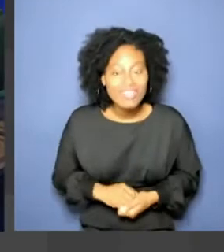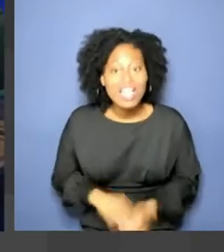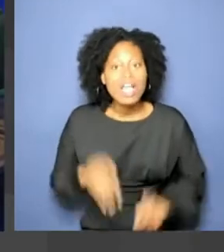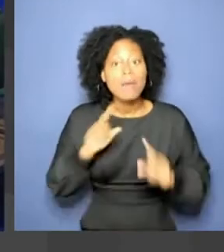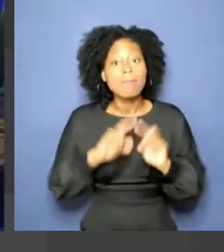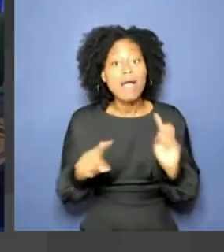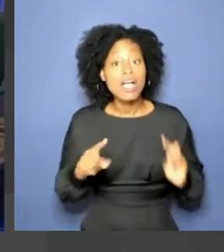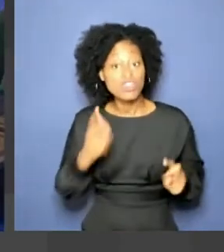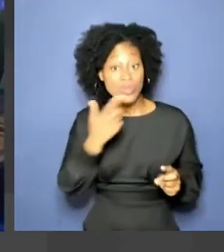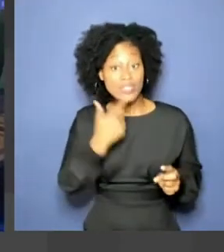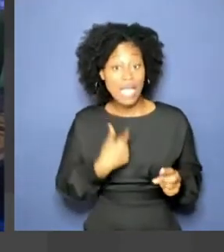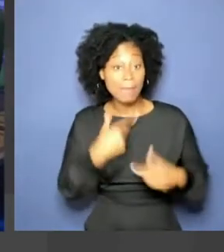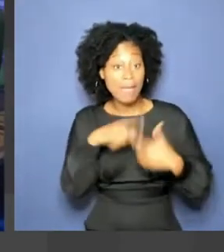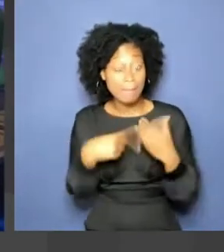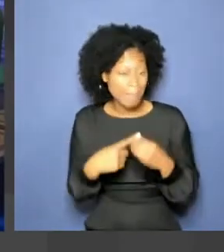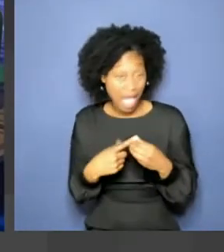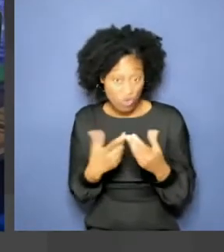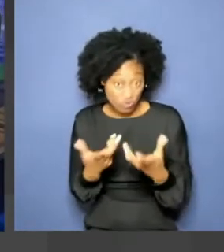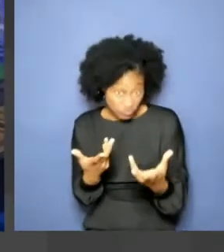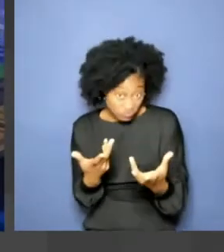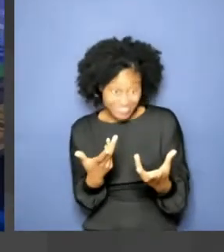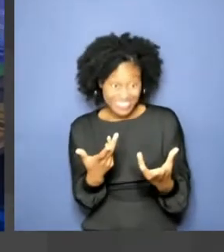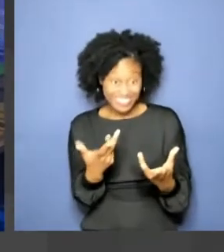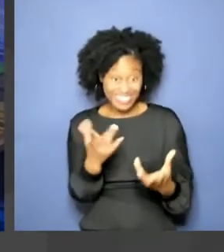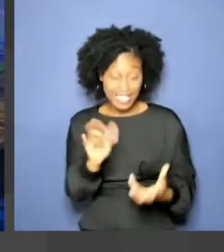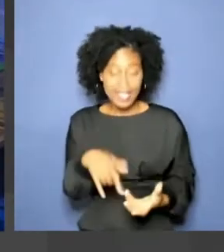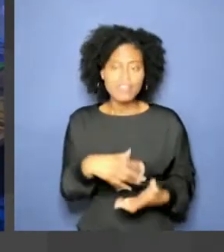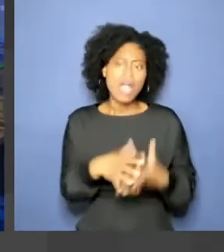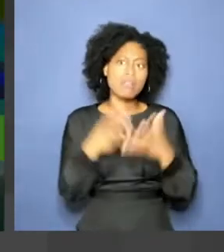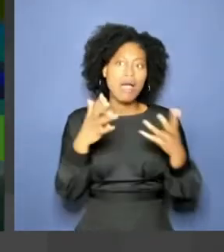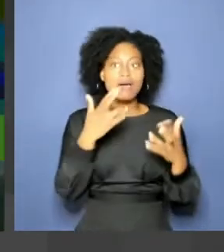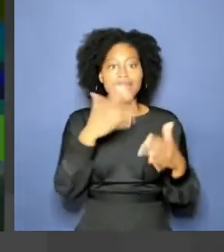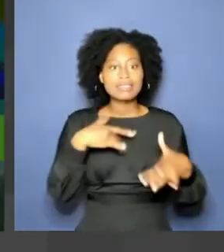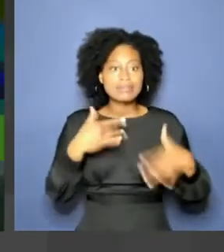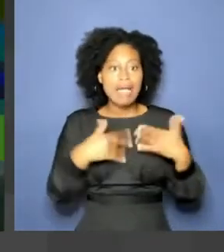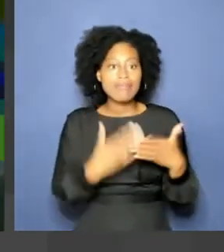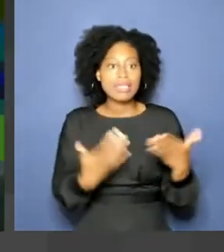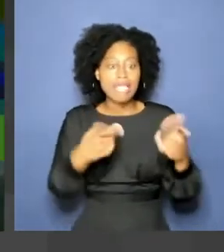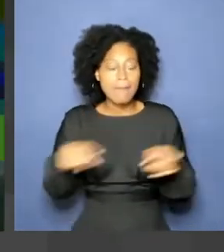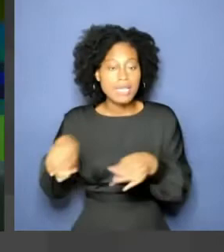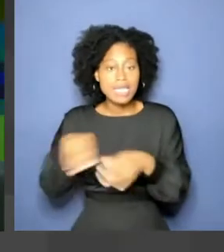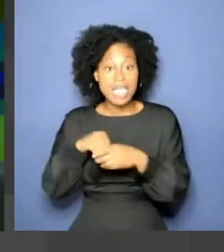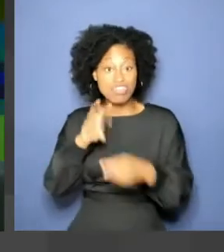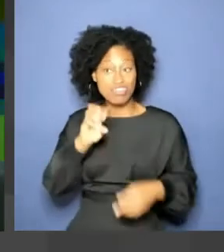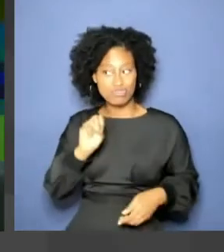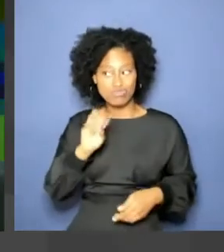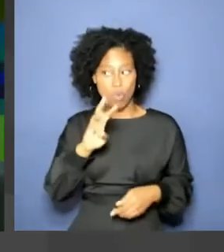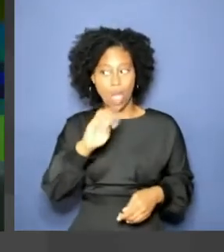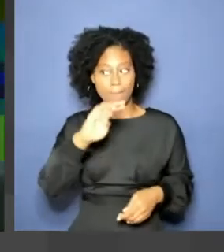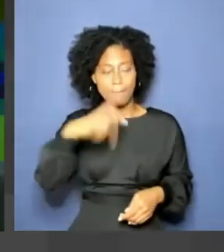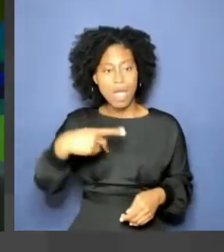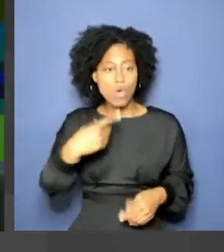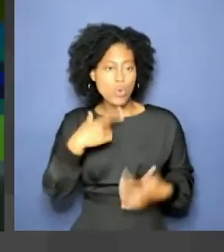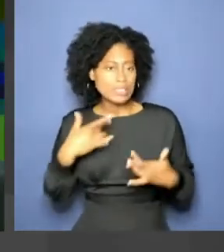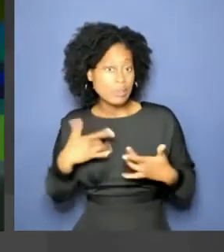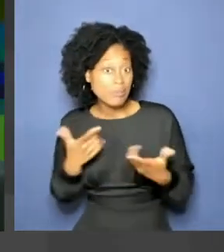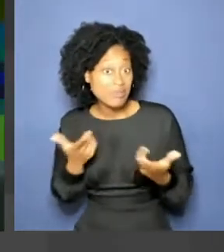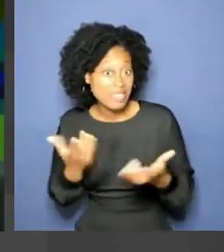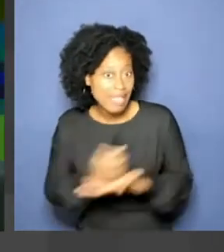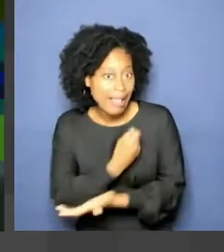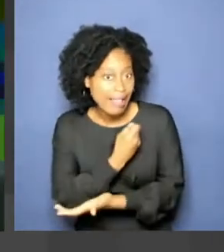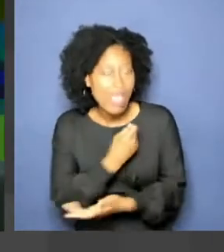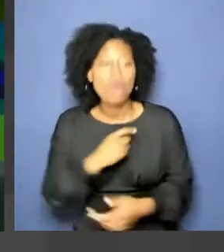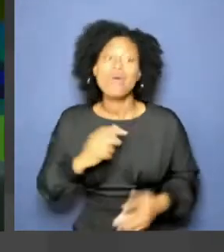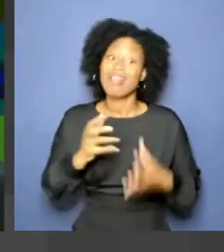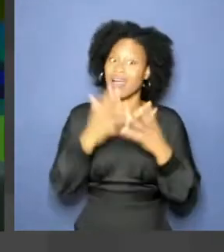of the, I mean, there's a lot of exciting things coming to the swamp. So what are we getting? Yes, there are a lot of awesome things coming.